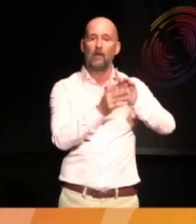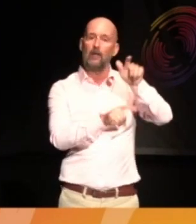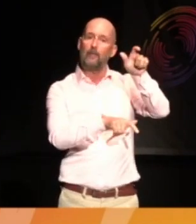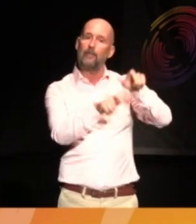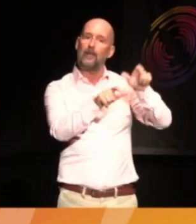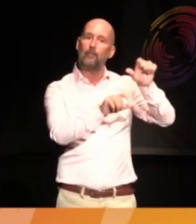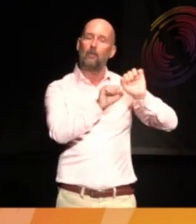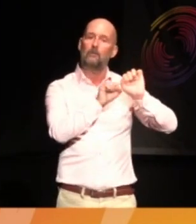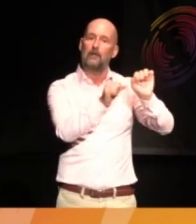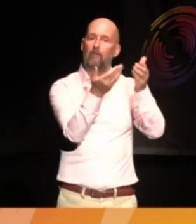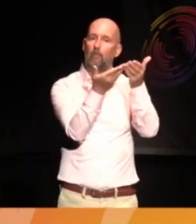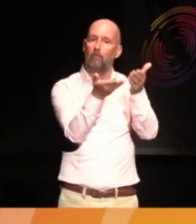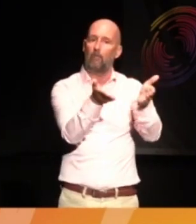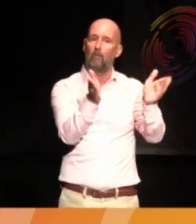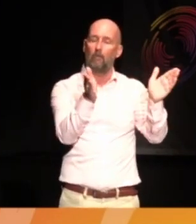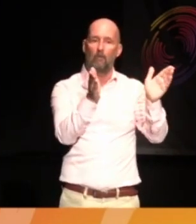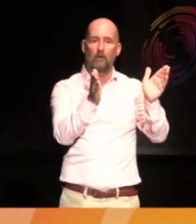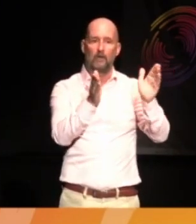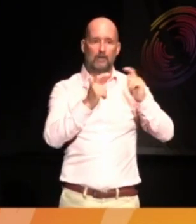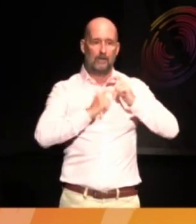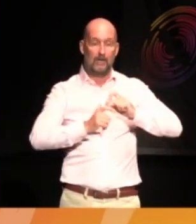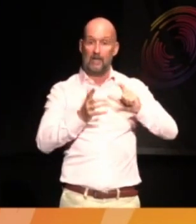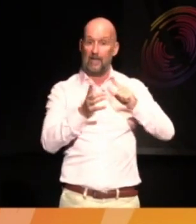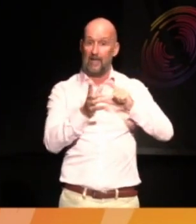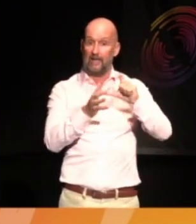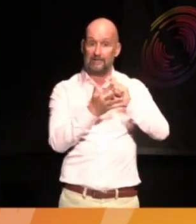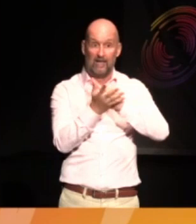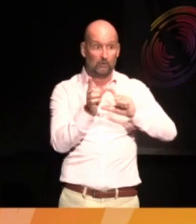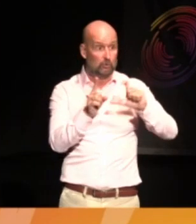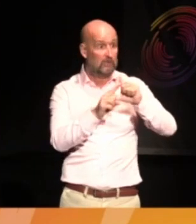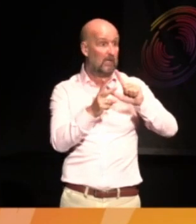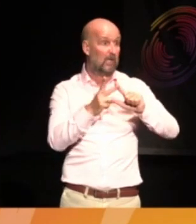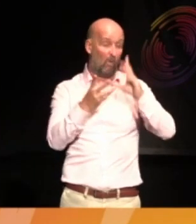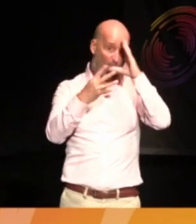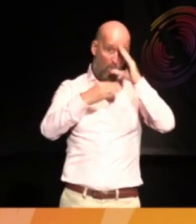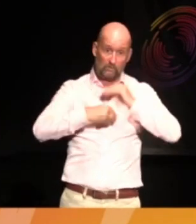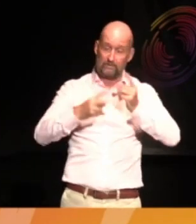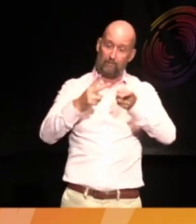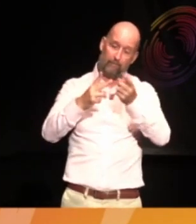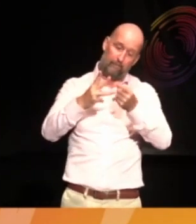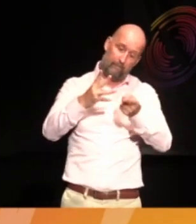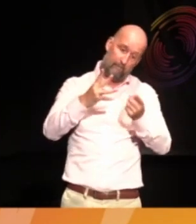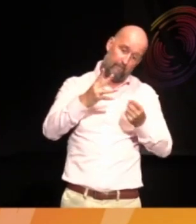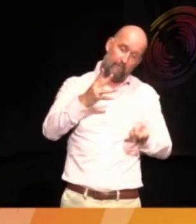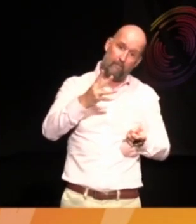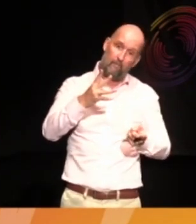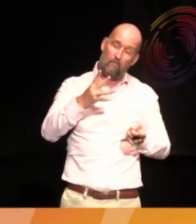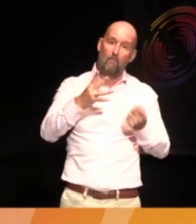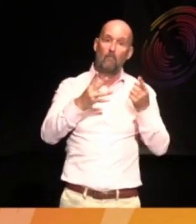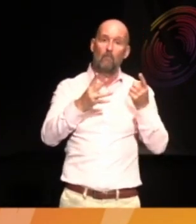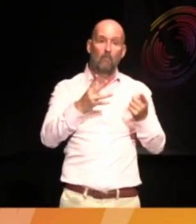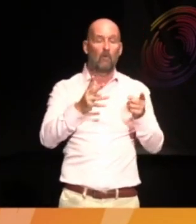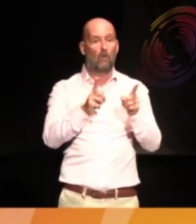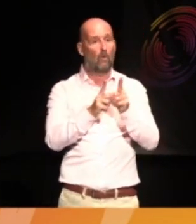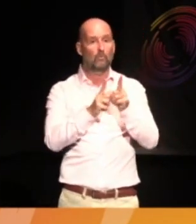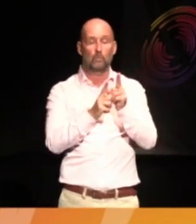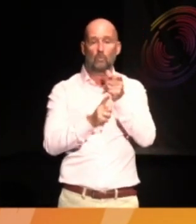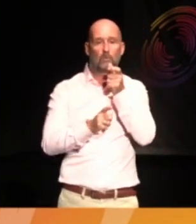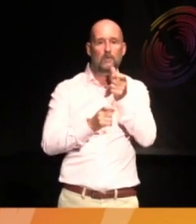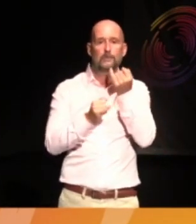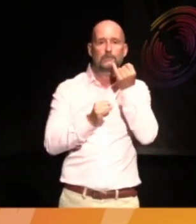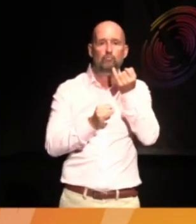differently wired brains with conditions like ADHD, autism, etc. And you've got Tourette's syndrome, dyspraxia.